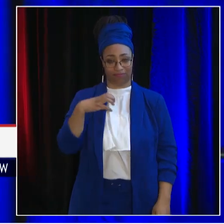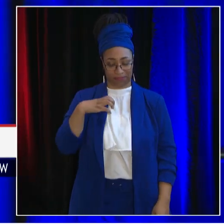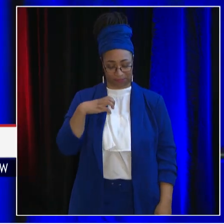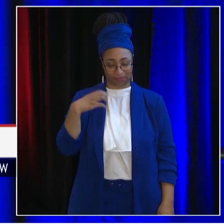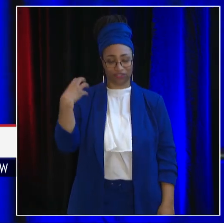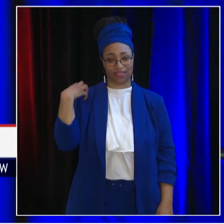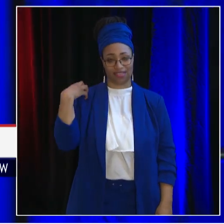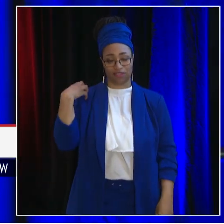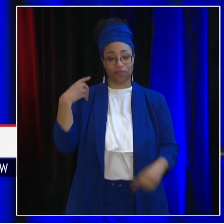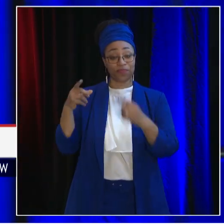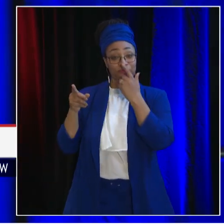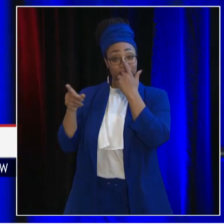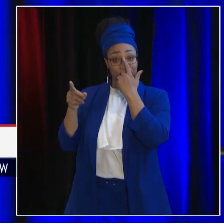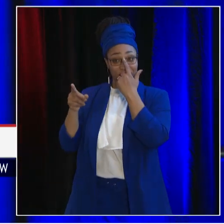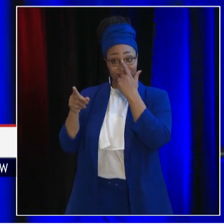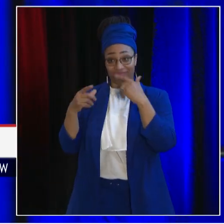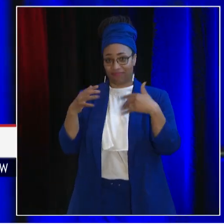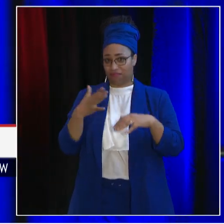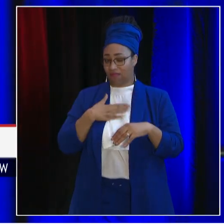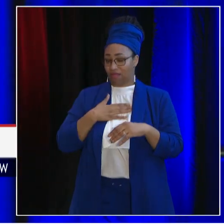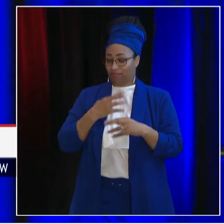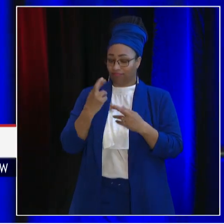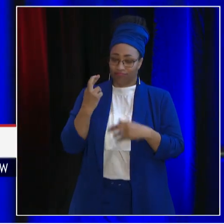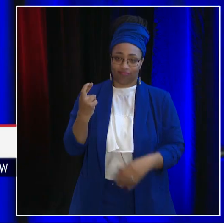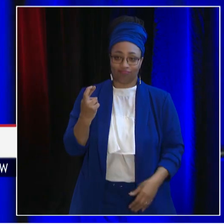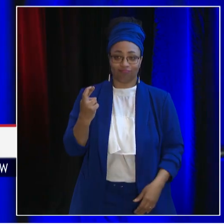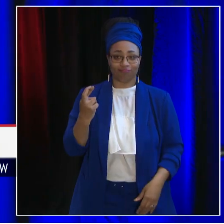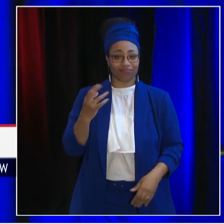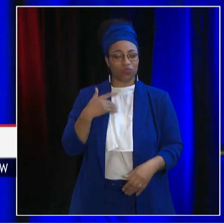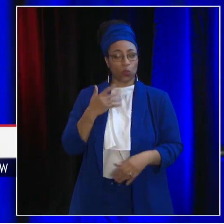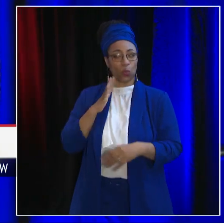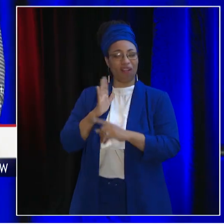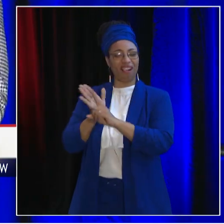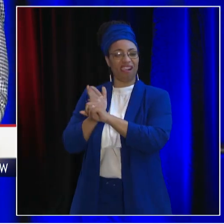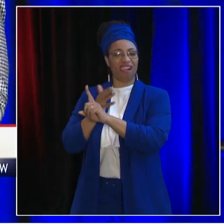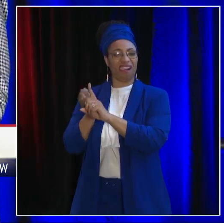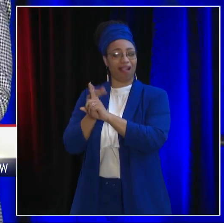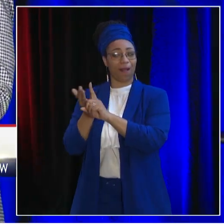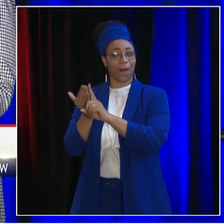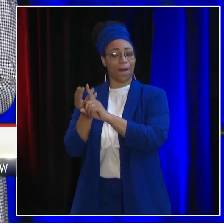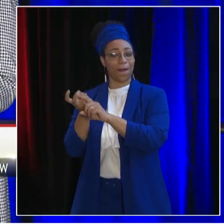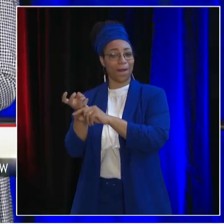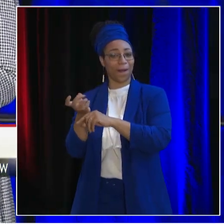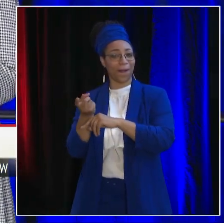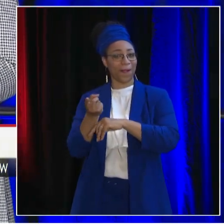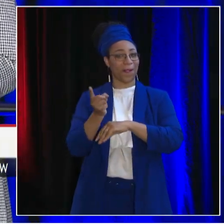give you so much flattery. Come on up. Here he comes.